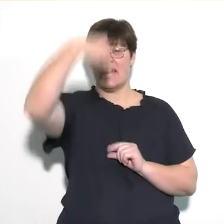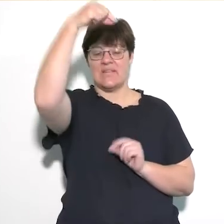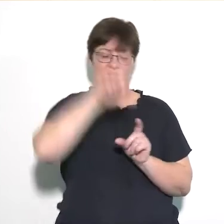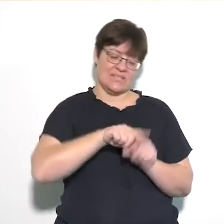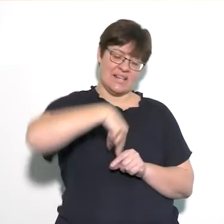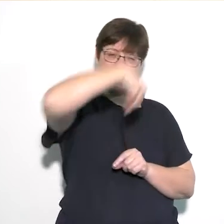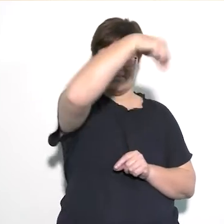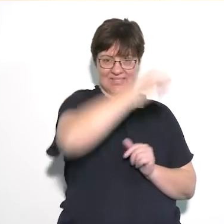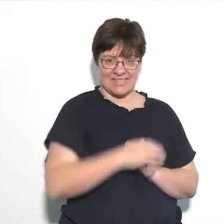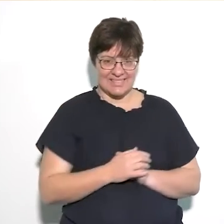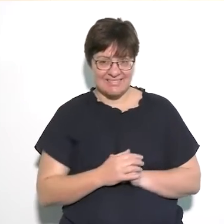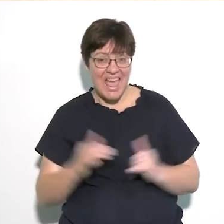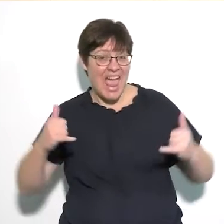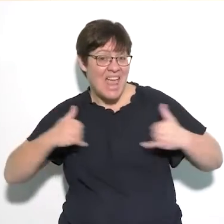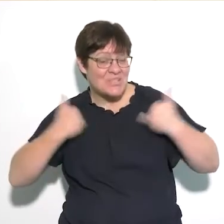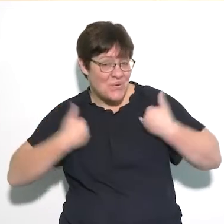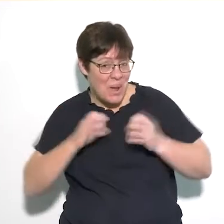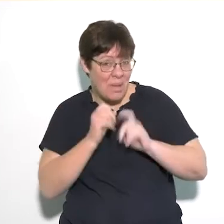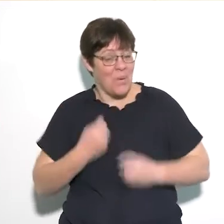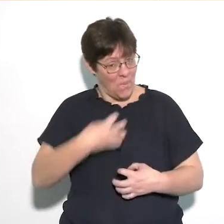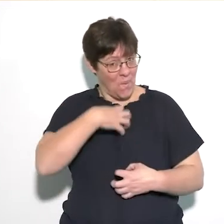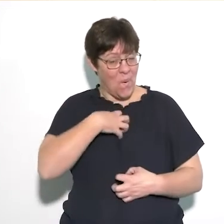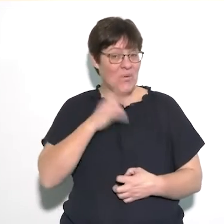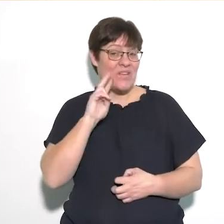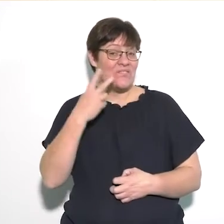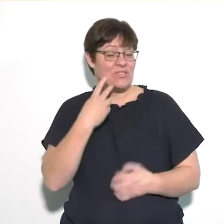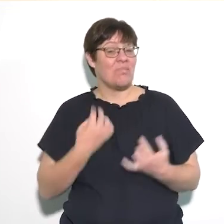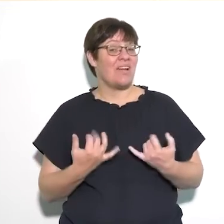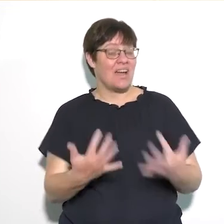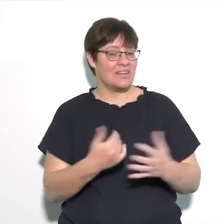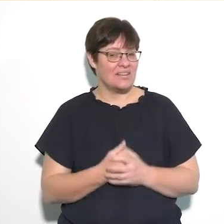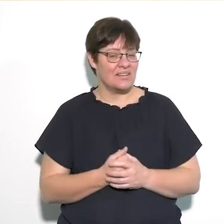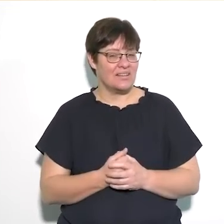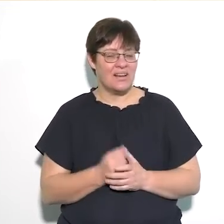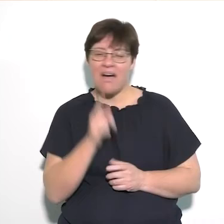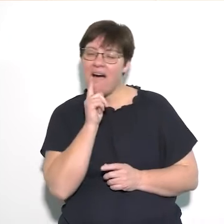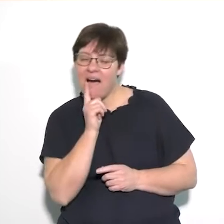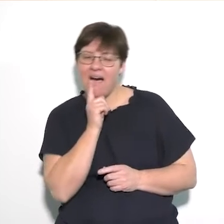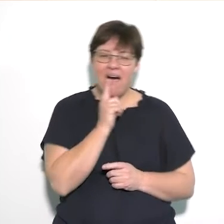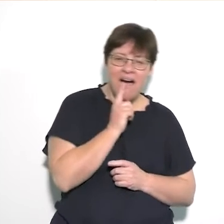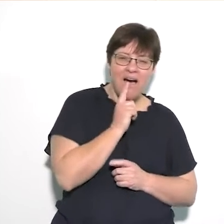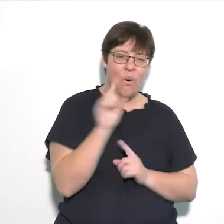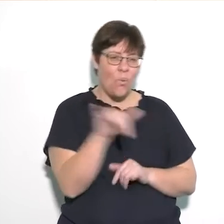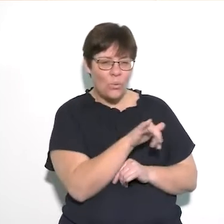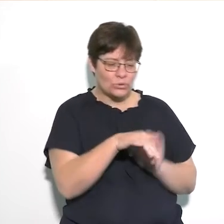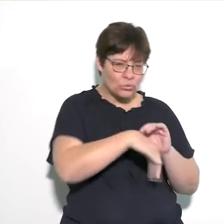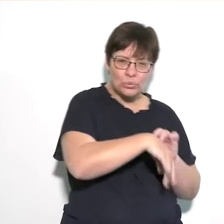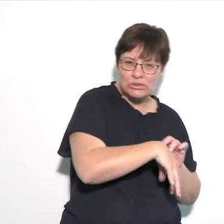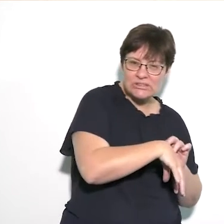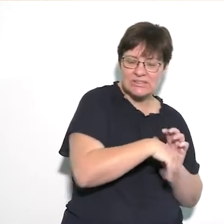leaves. Enjoy making your vegetable garden. Work out and remember which are